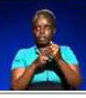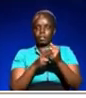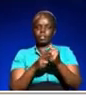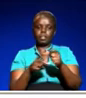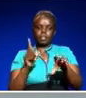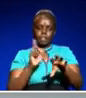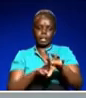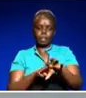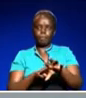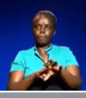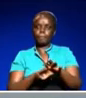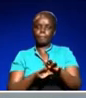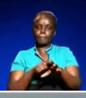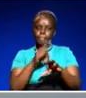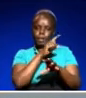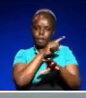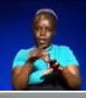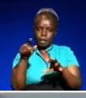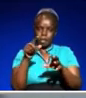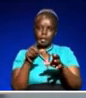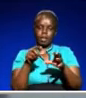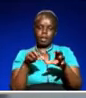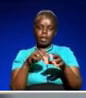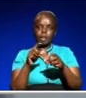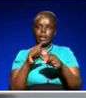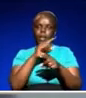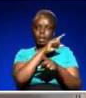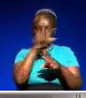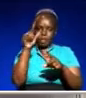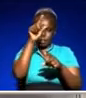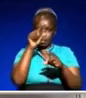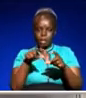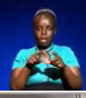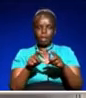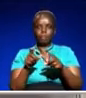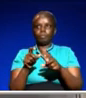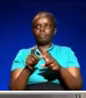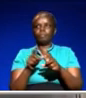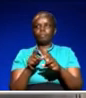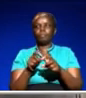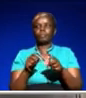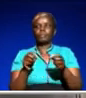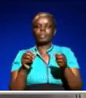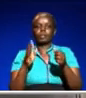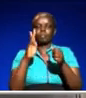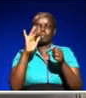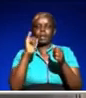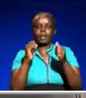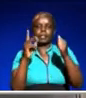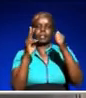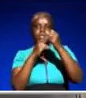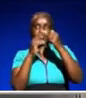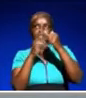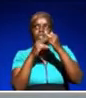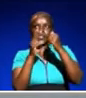sum that, I'll divide by the sample size. And the sample size